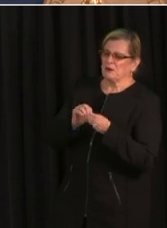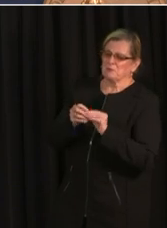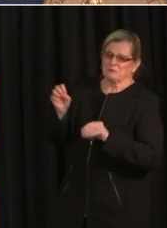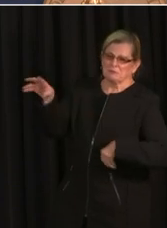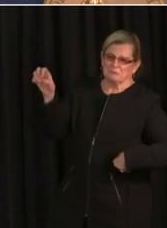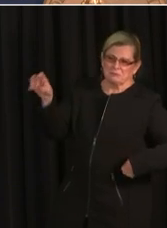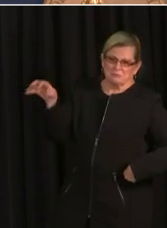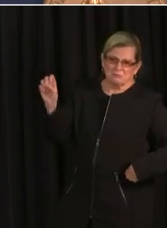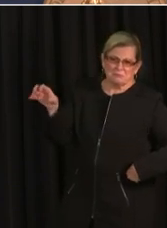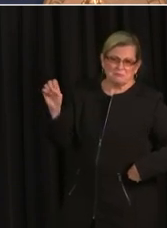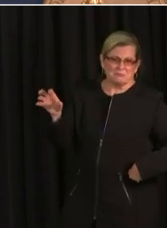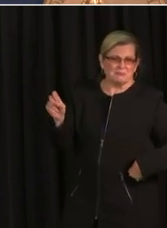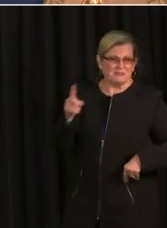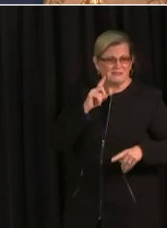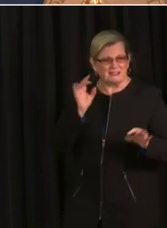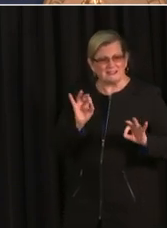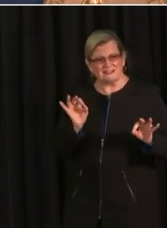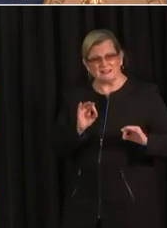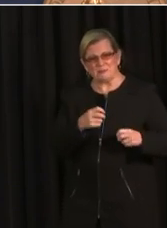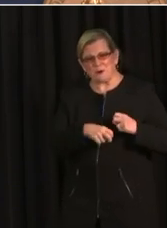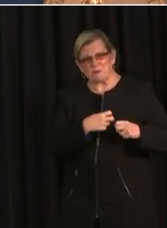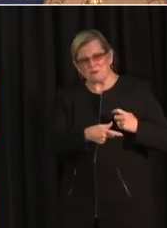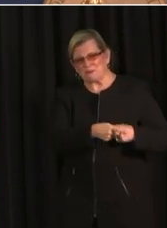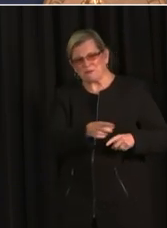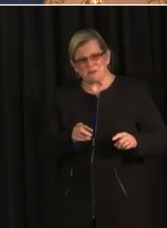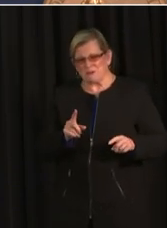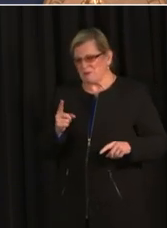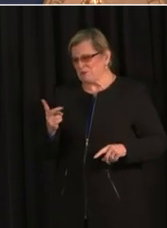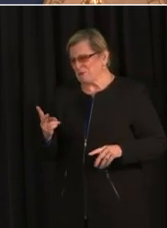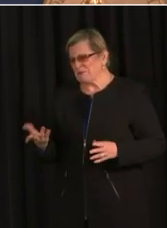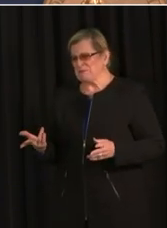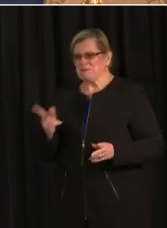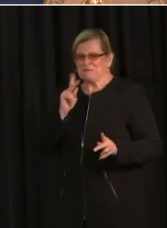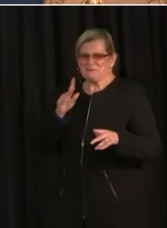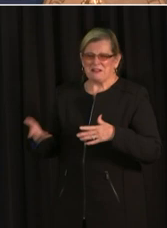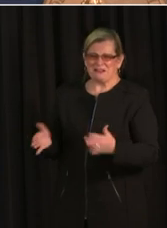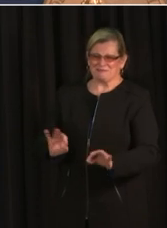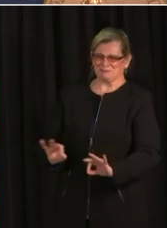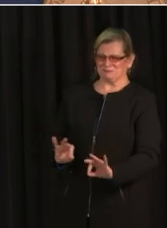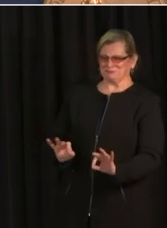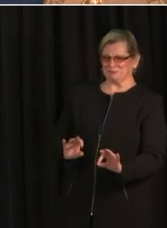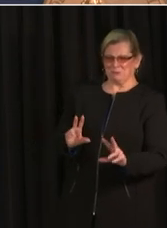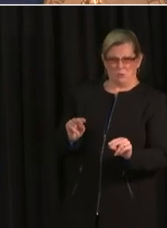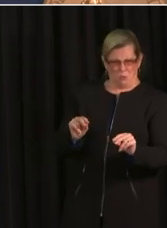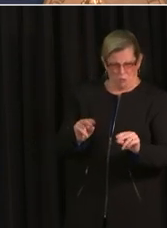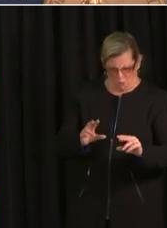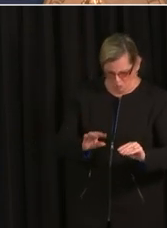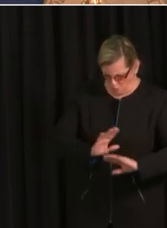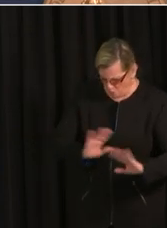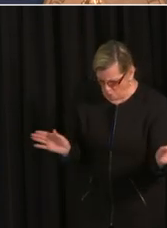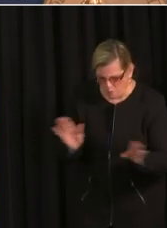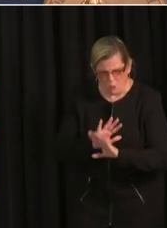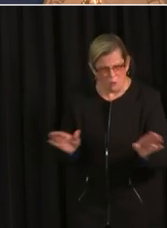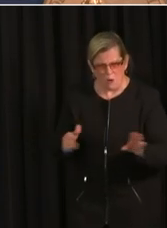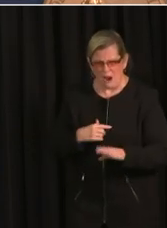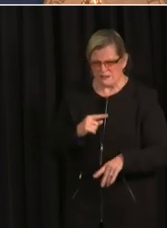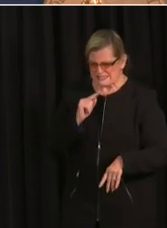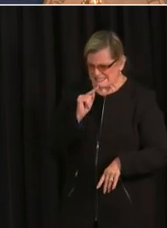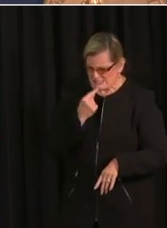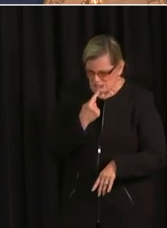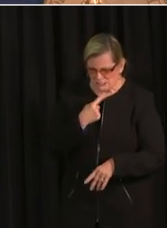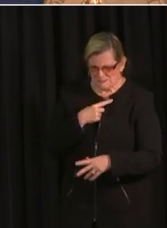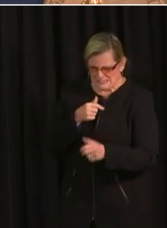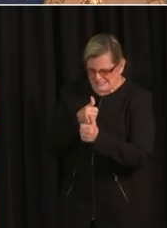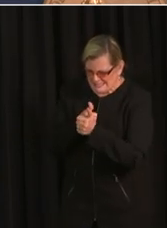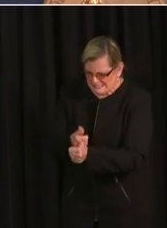was only one person or only two people, or today you didn't have any people die, but That's doesn't